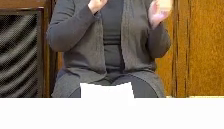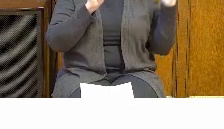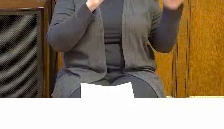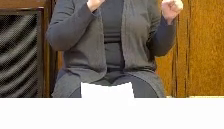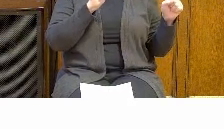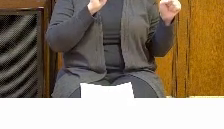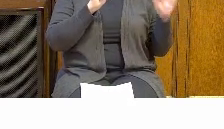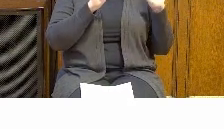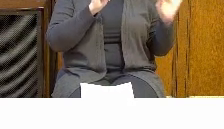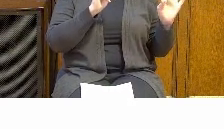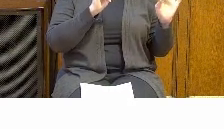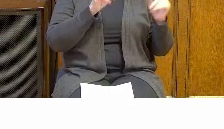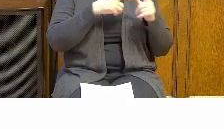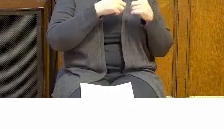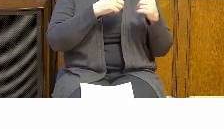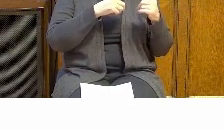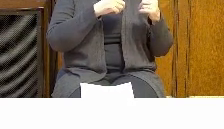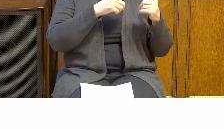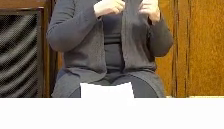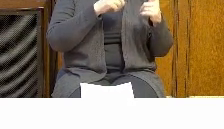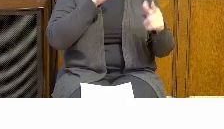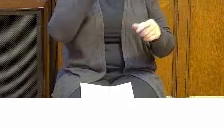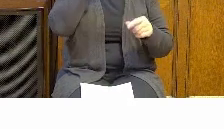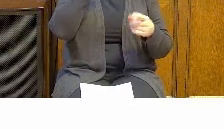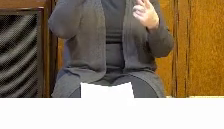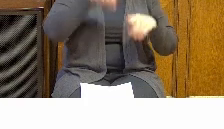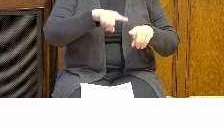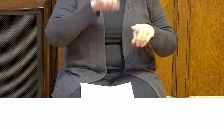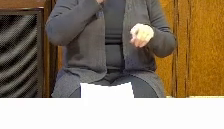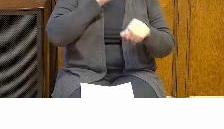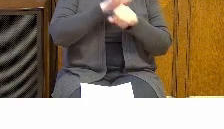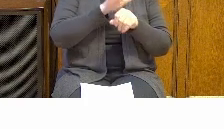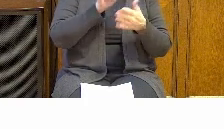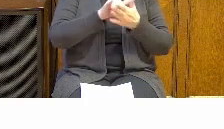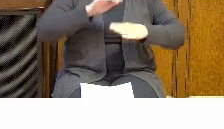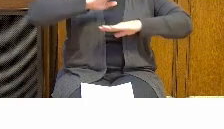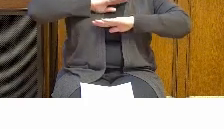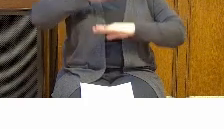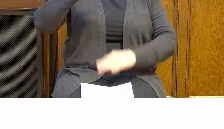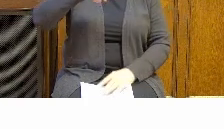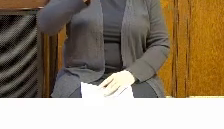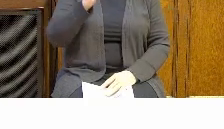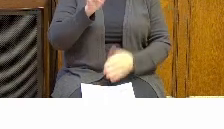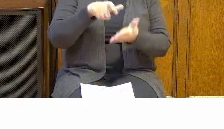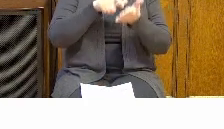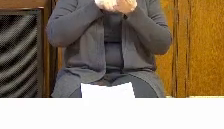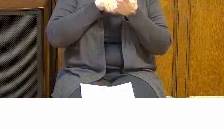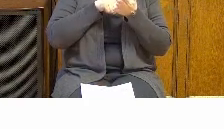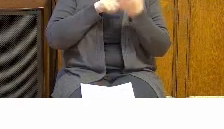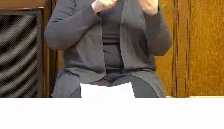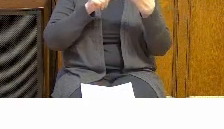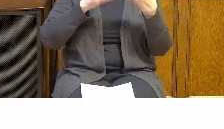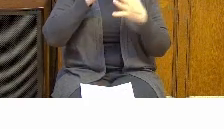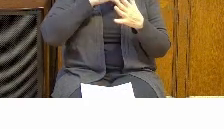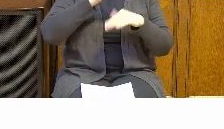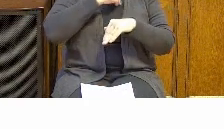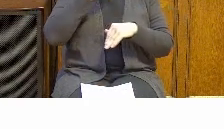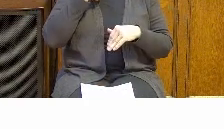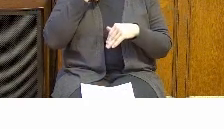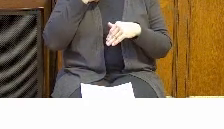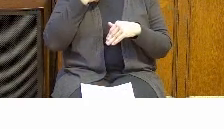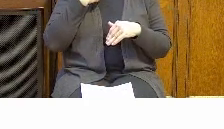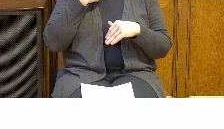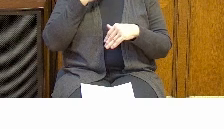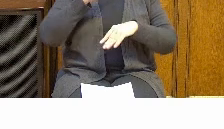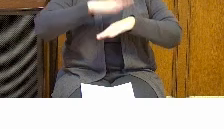Yes, I confirm, Chair, that we have met quorum of 5 members of the